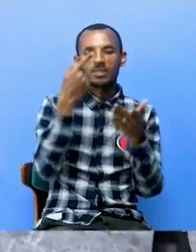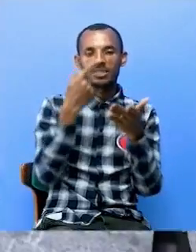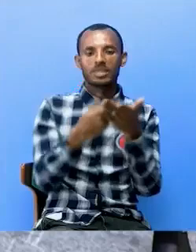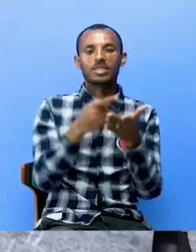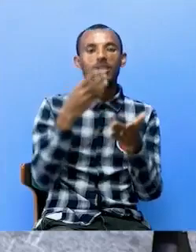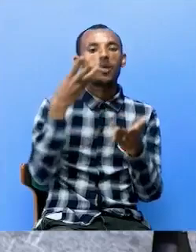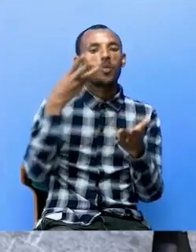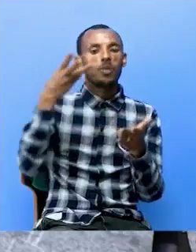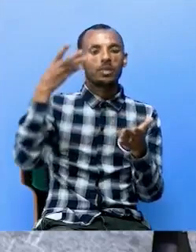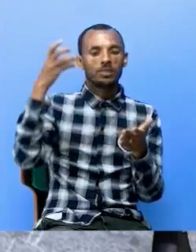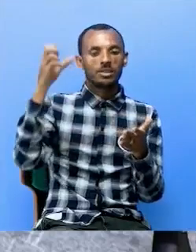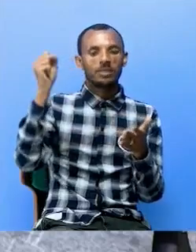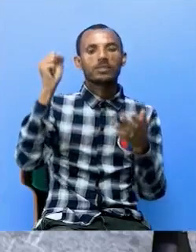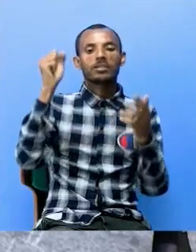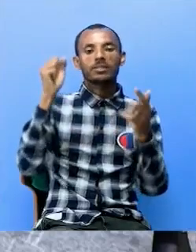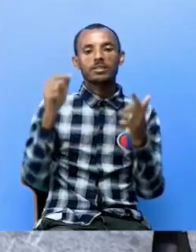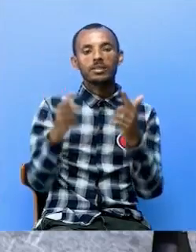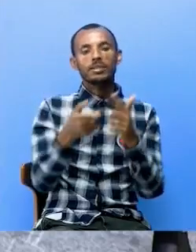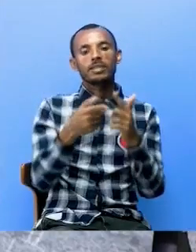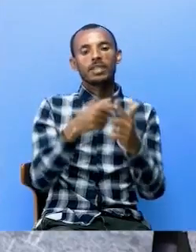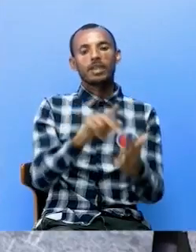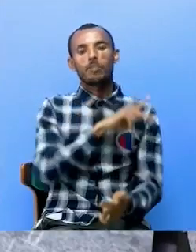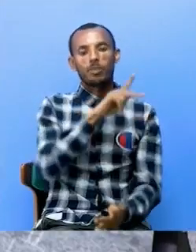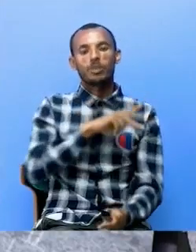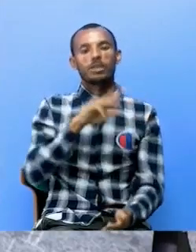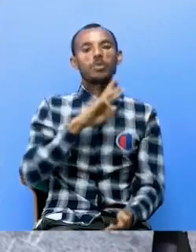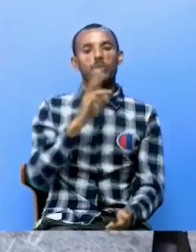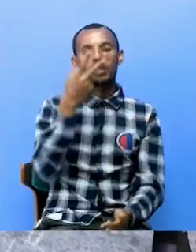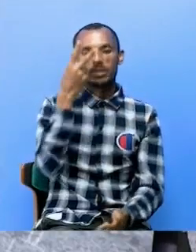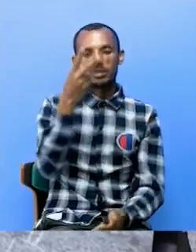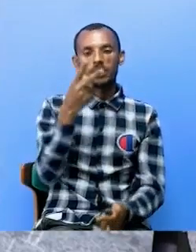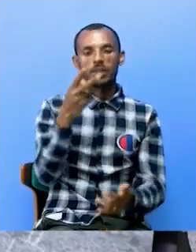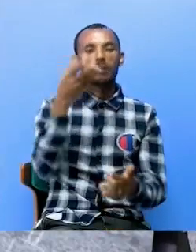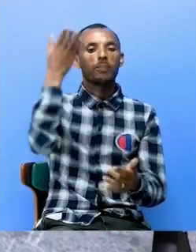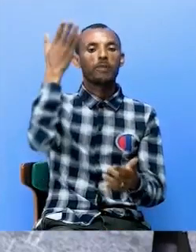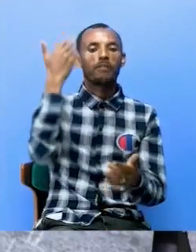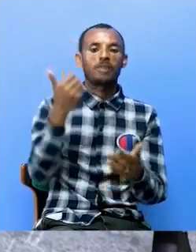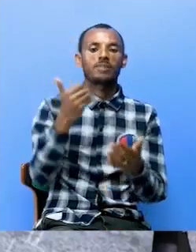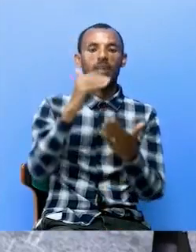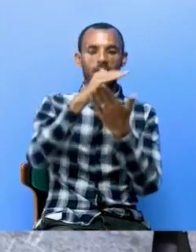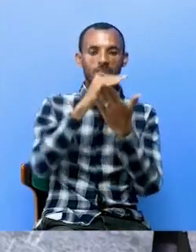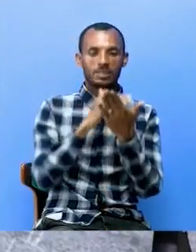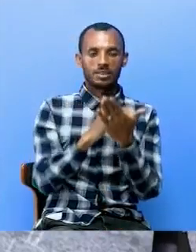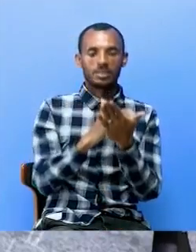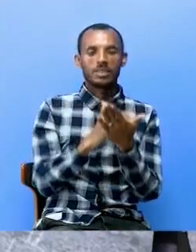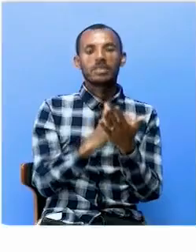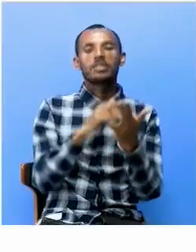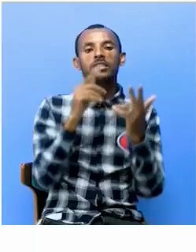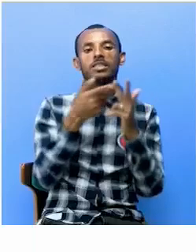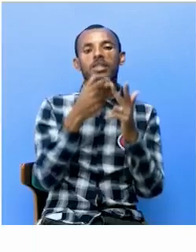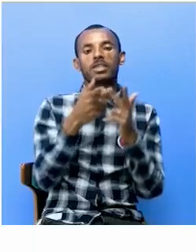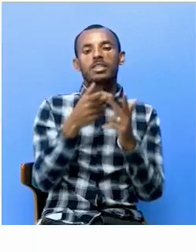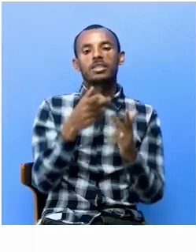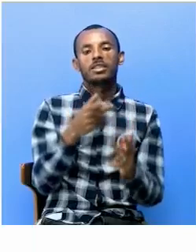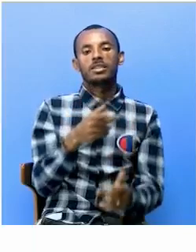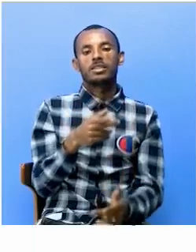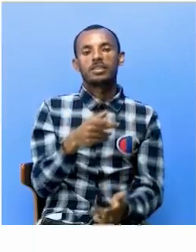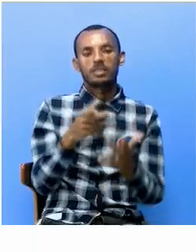was the second property that we have seen in our previous lesson. The third one